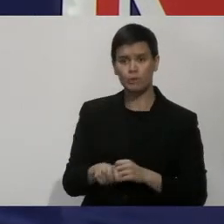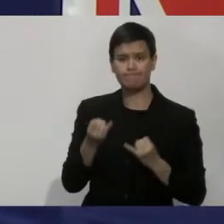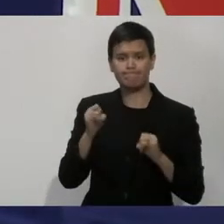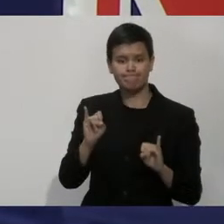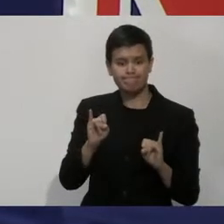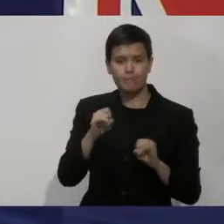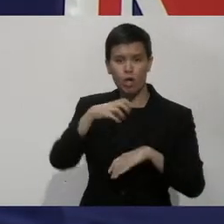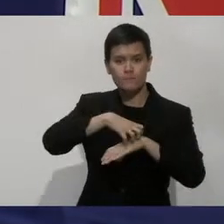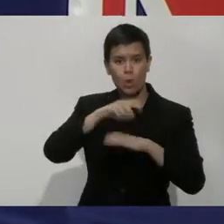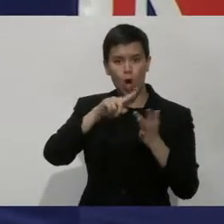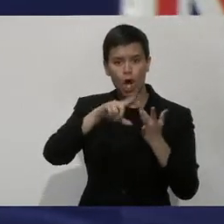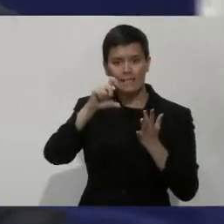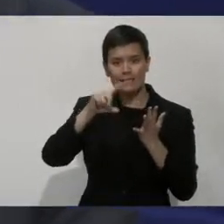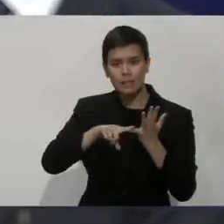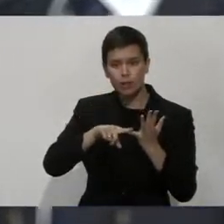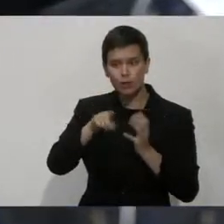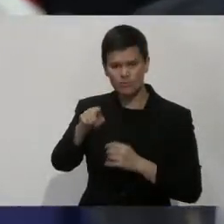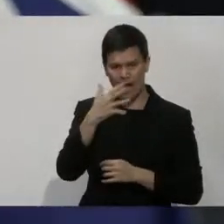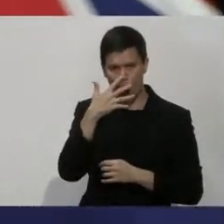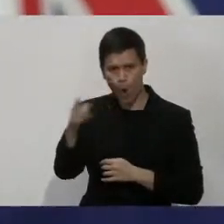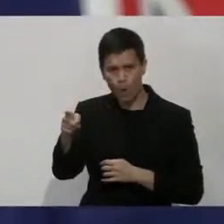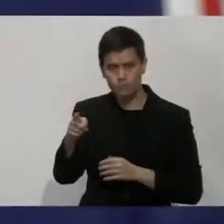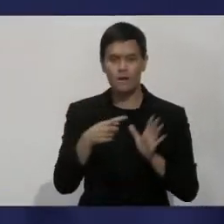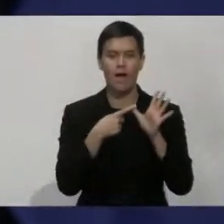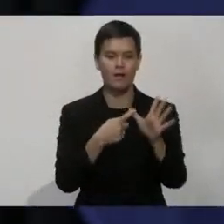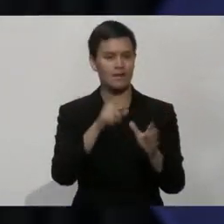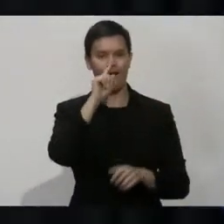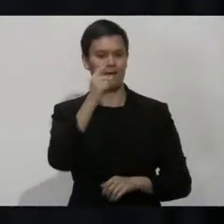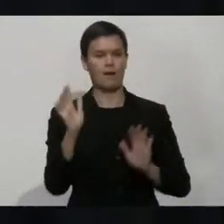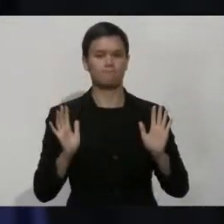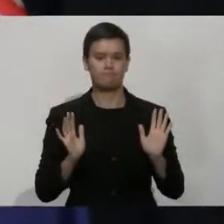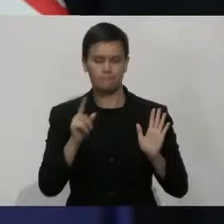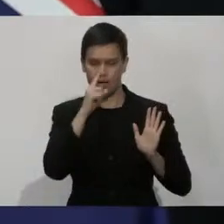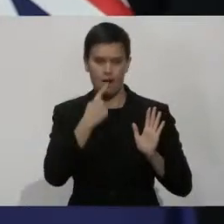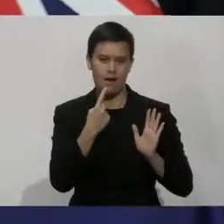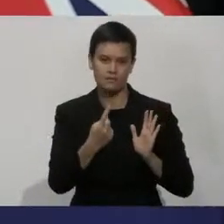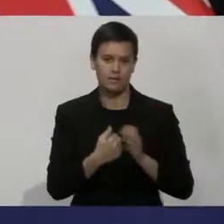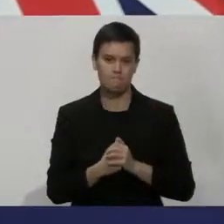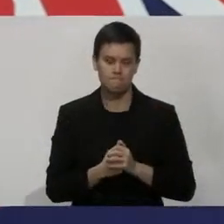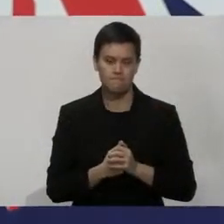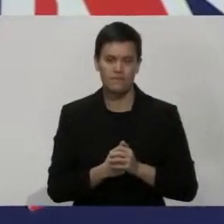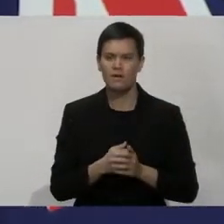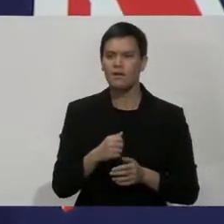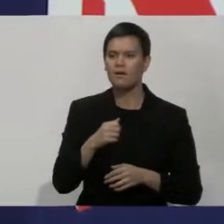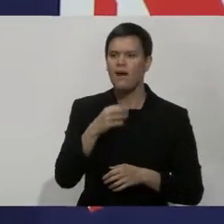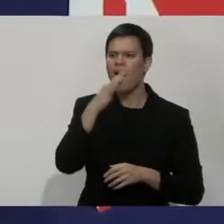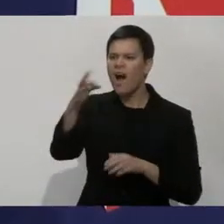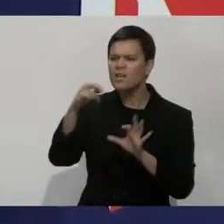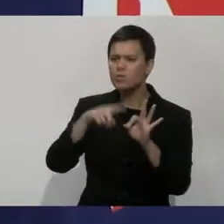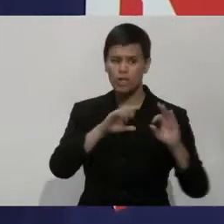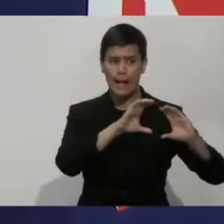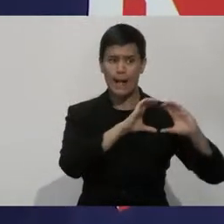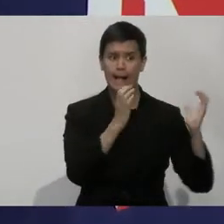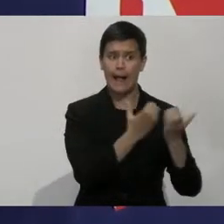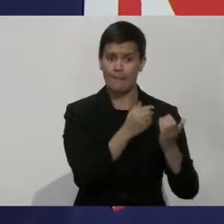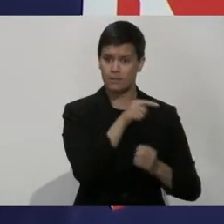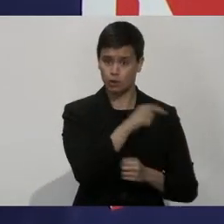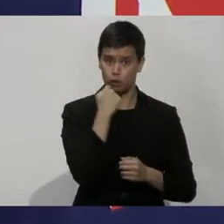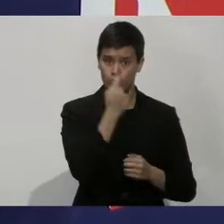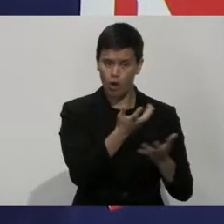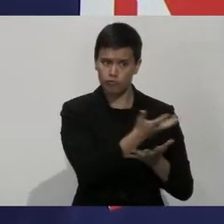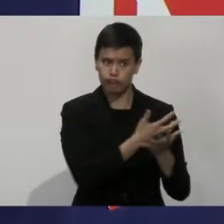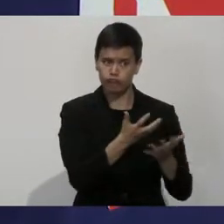clarify, after tomorrow's cabinet meeting, will there be an announcement on whether or not restrictions will be eased? When will the country know the next